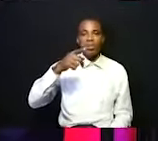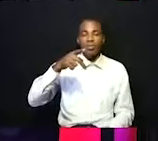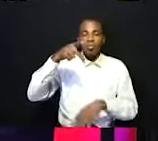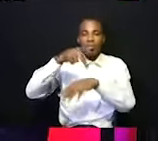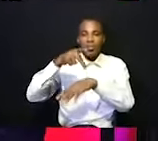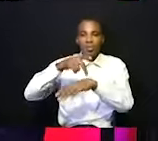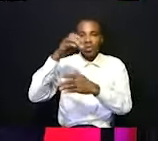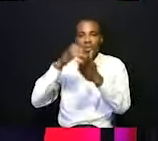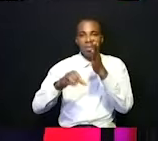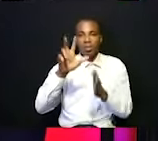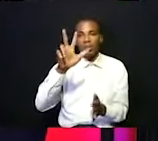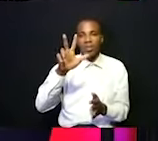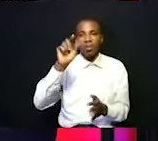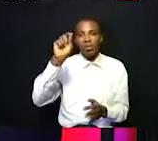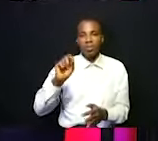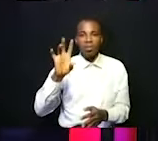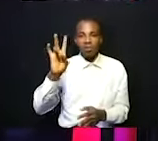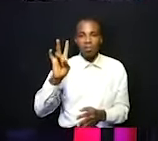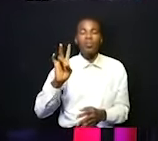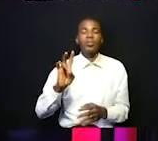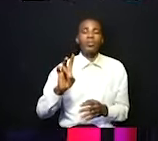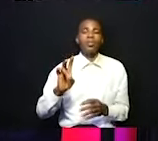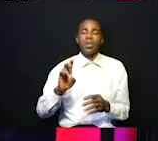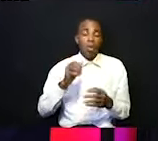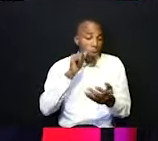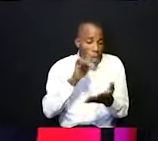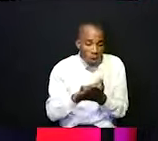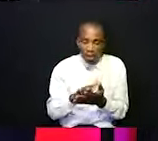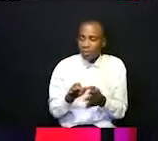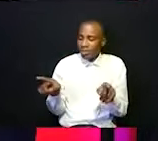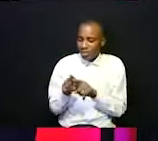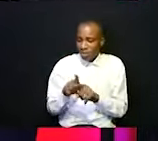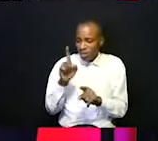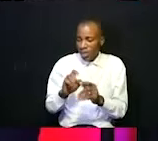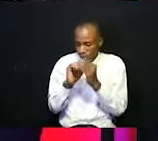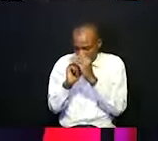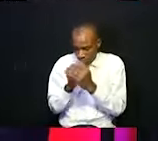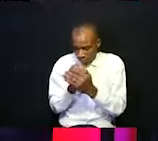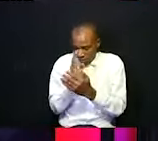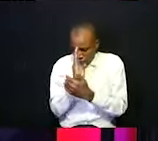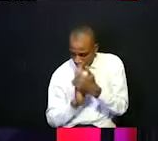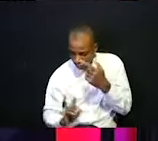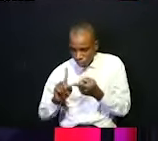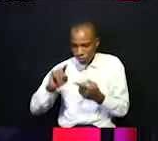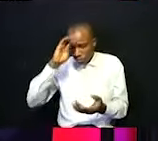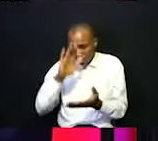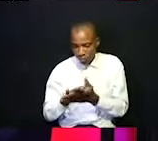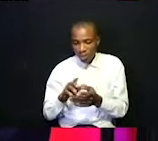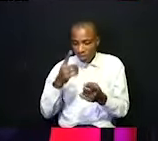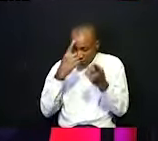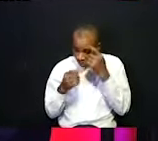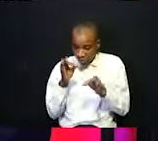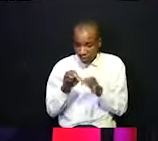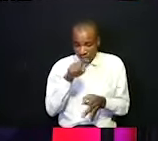7. Now, wives, in the same way, submit yourself to your own husbands so that if any of them do not believe